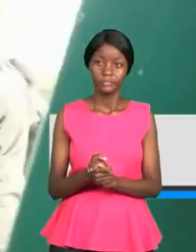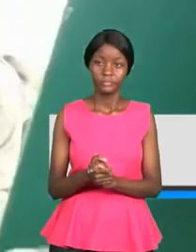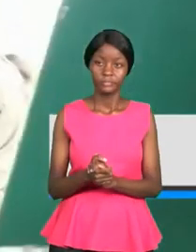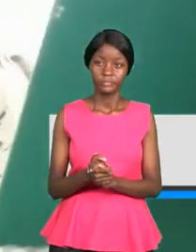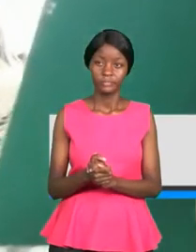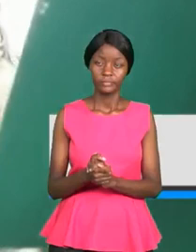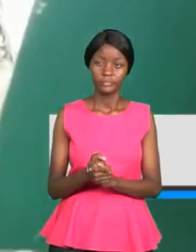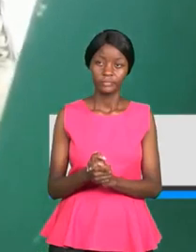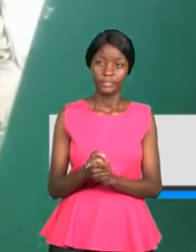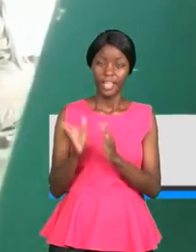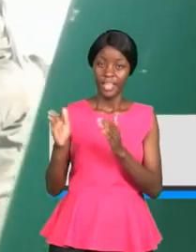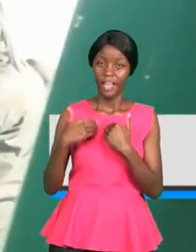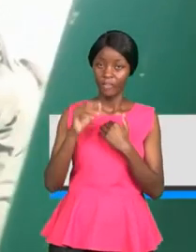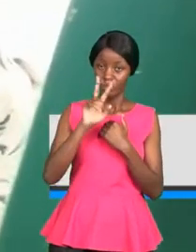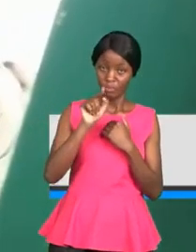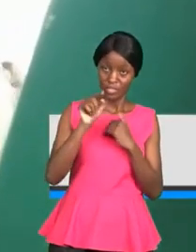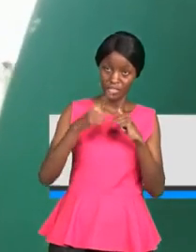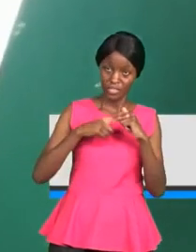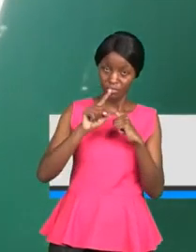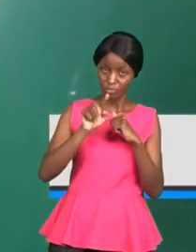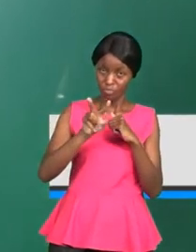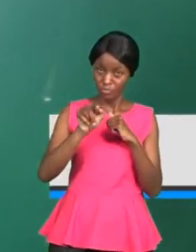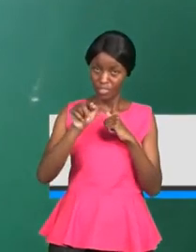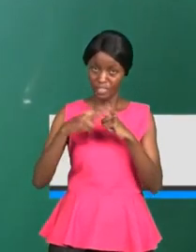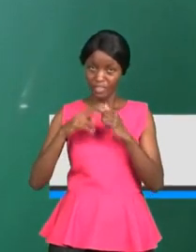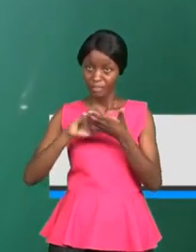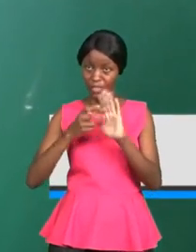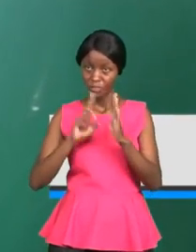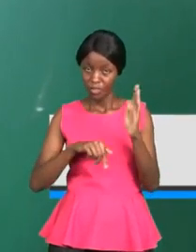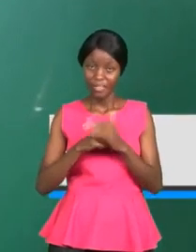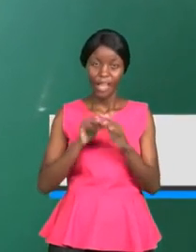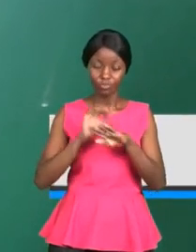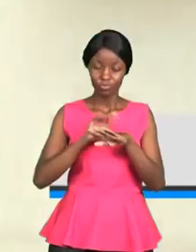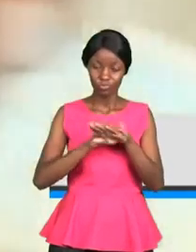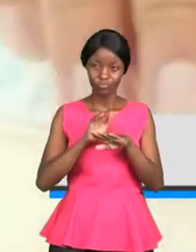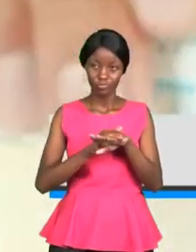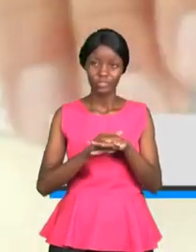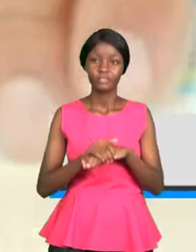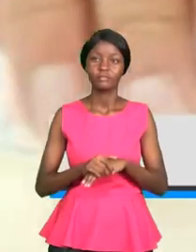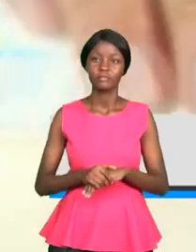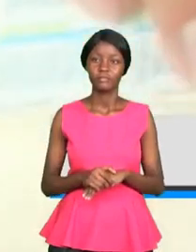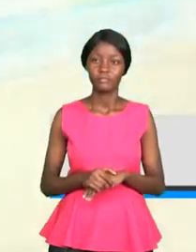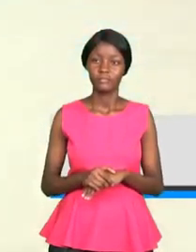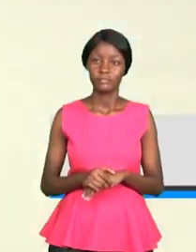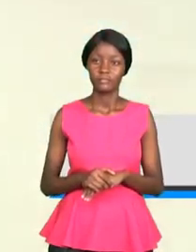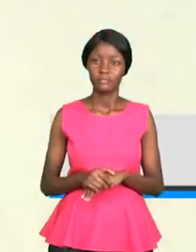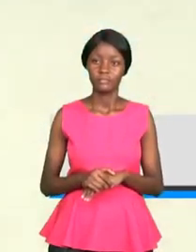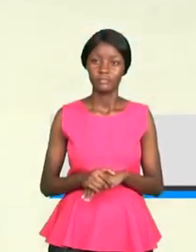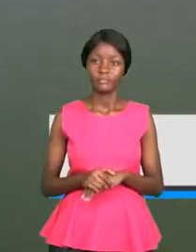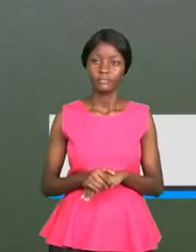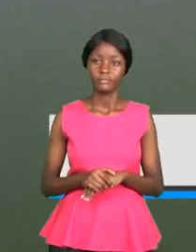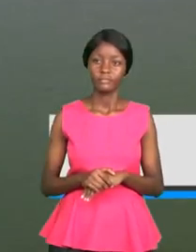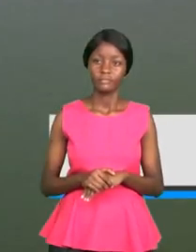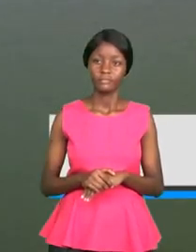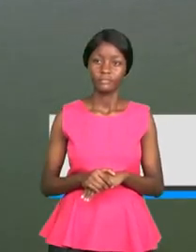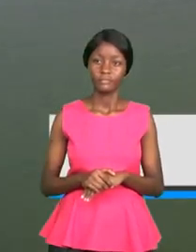So here we have 2.6 to 2.7, so it's perfect for caviar. Certain resistance, donc du coup on peut transformer, donc ça part en